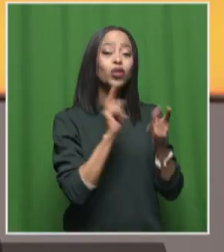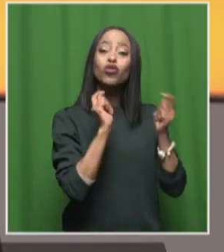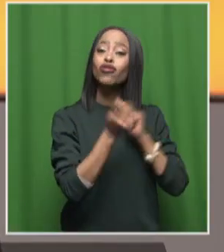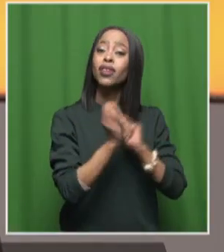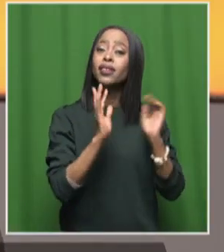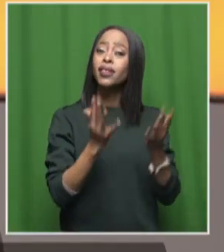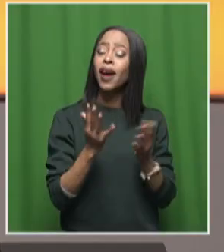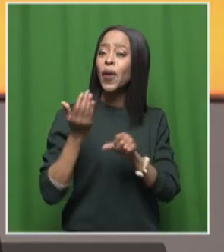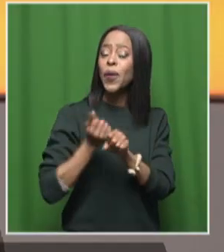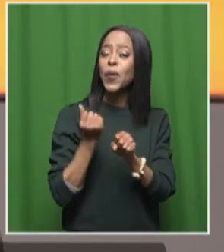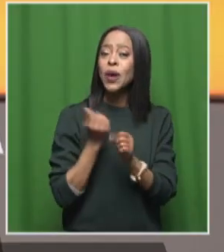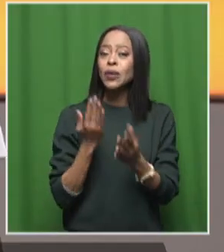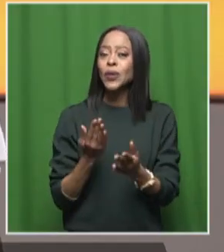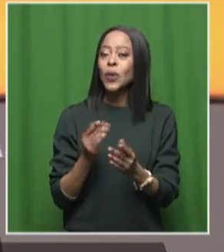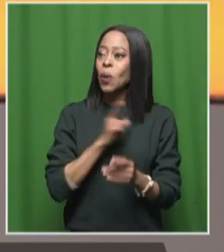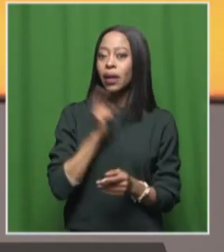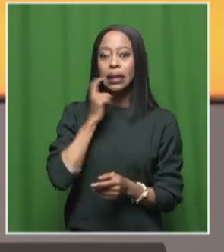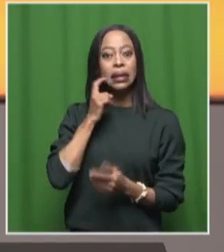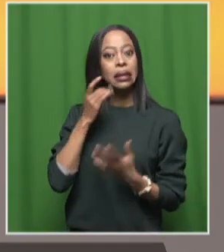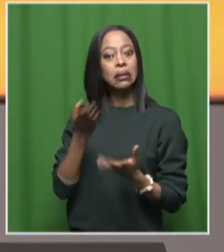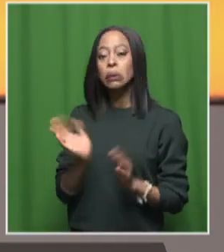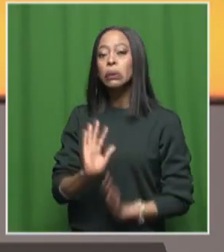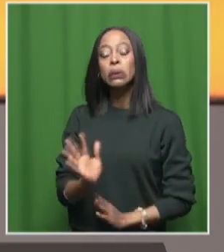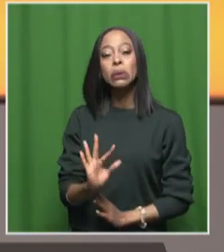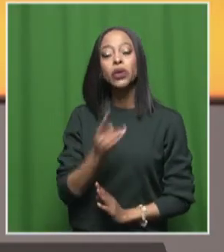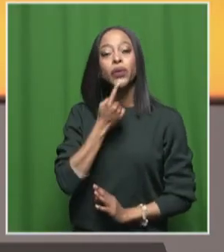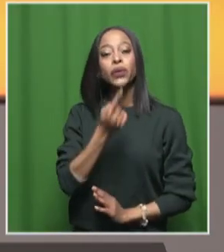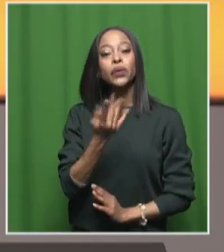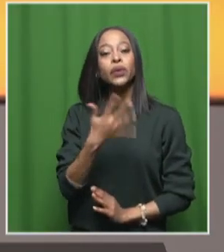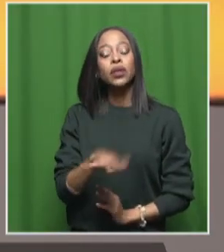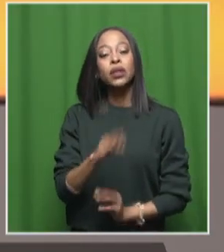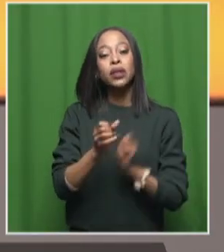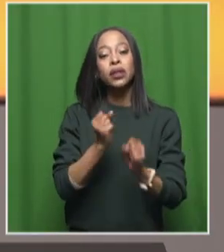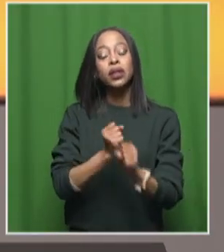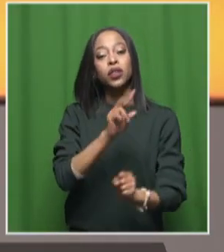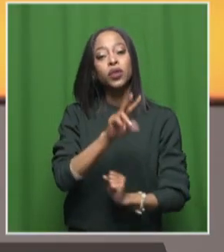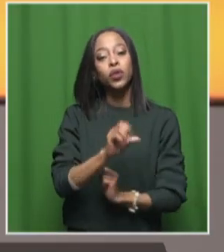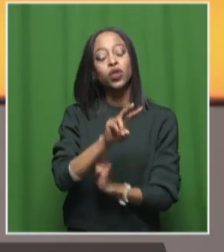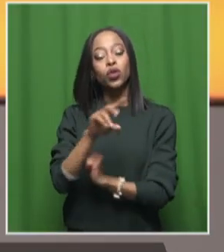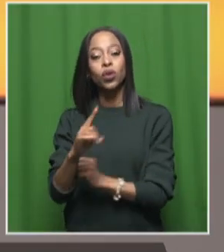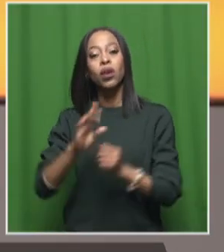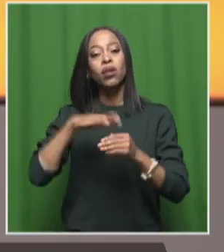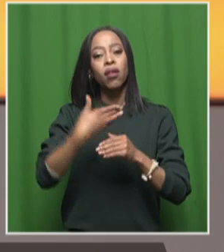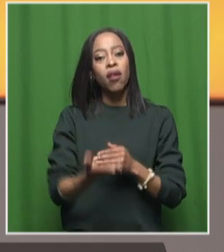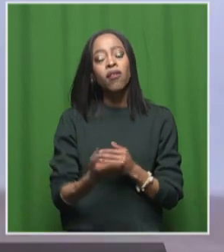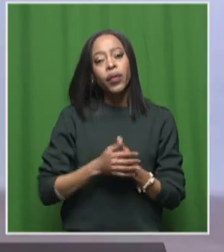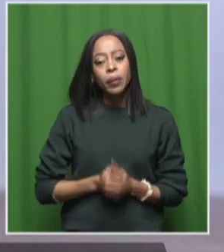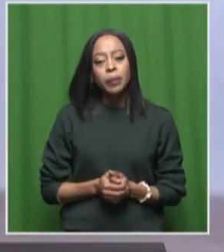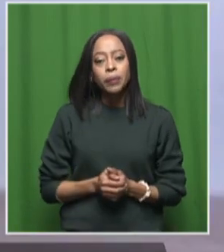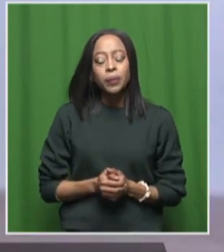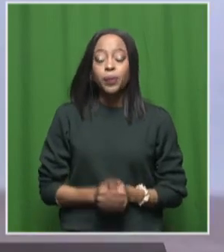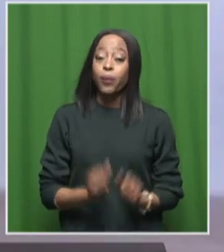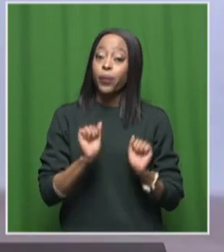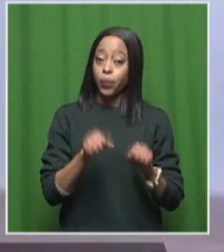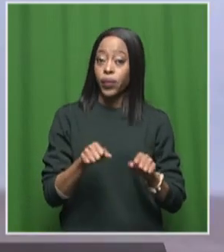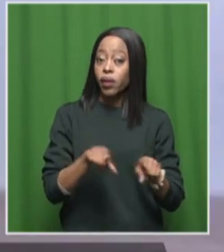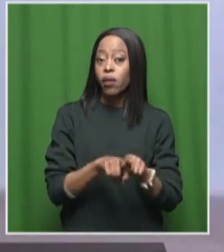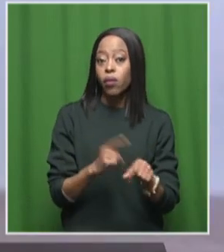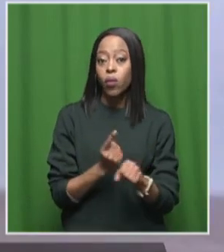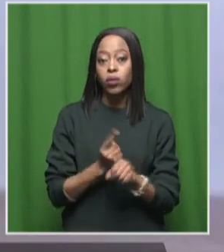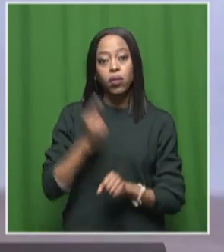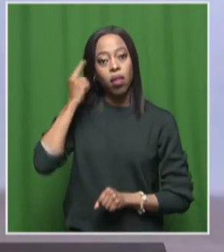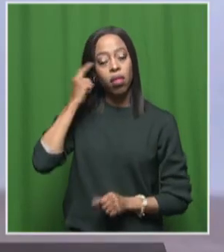through this work? I mean, it's been a journey. You mentioned 2021 and beyond, but this is a legacy project of sorts as well. Yeah, I think it